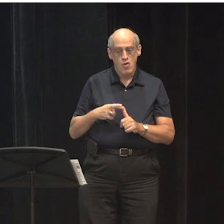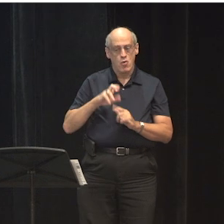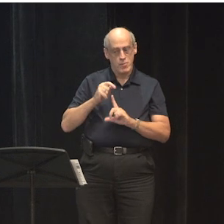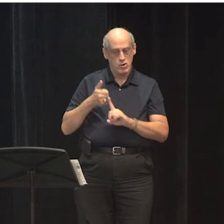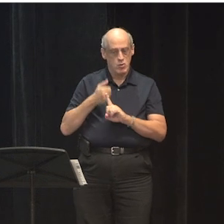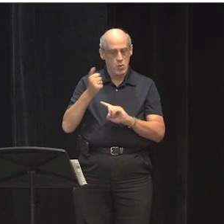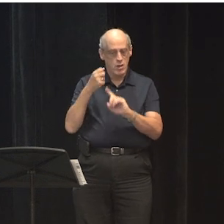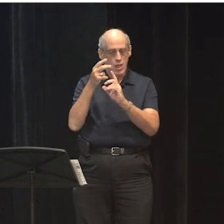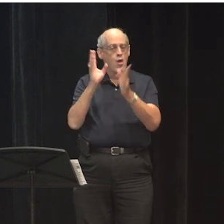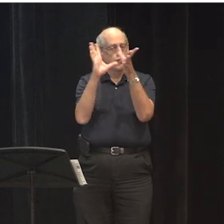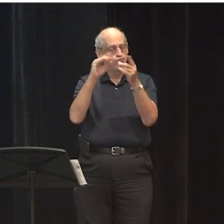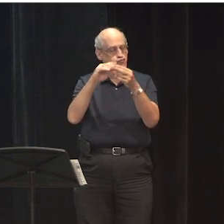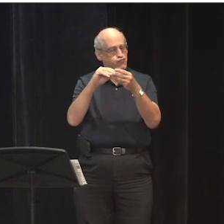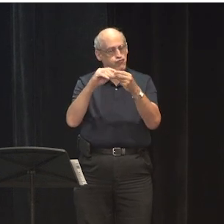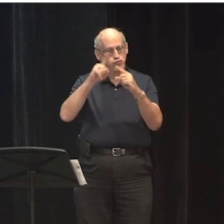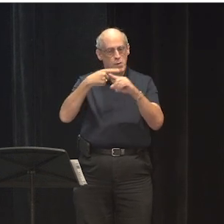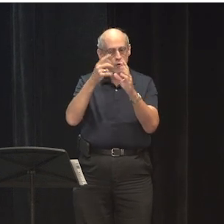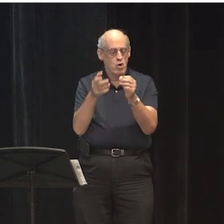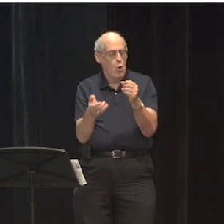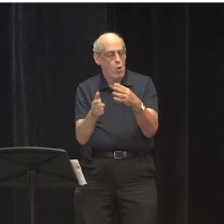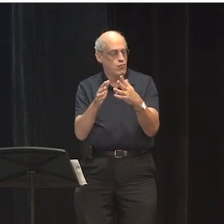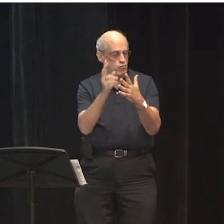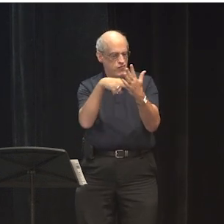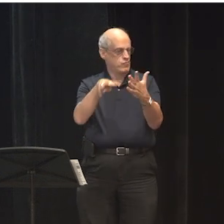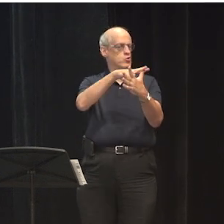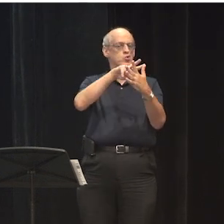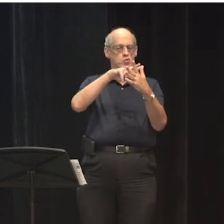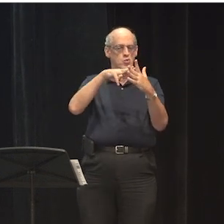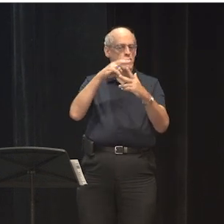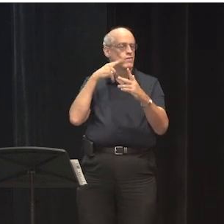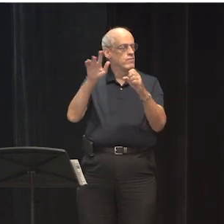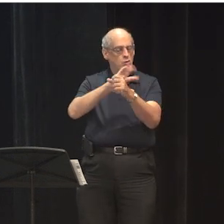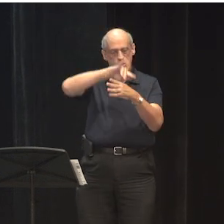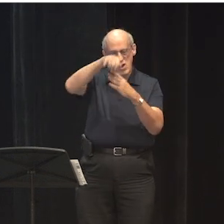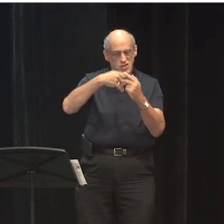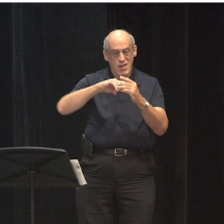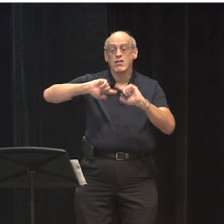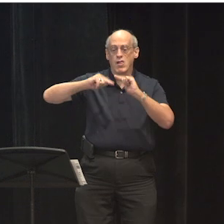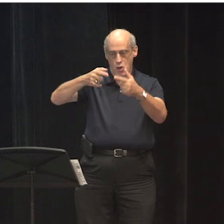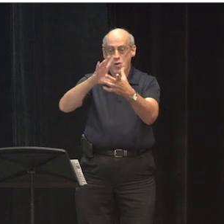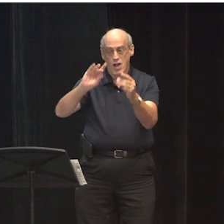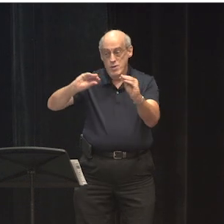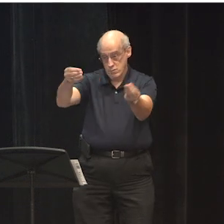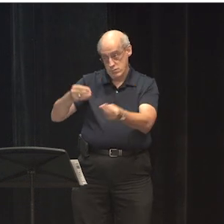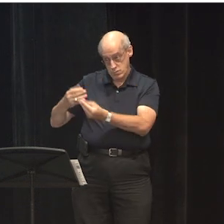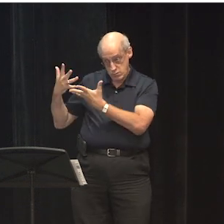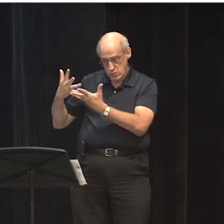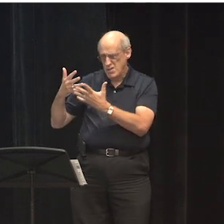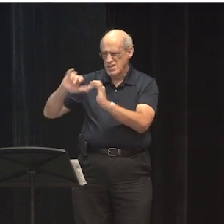section and does deal with you, and we'll go over then in detail so everybody has a chance to participate. So how to